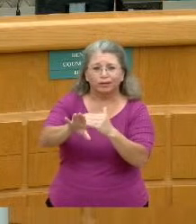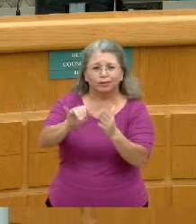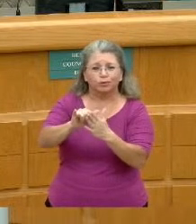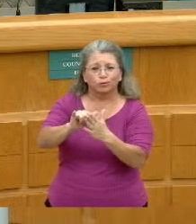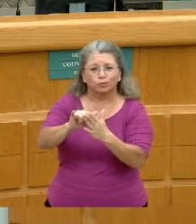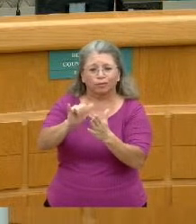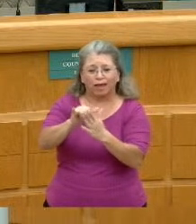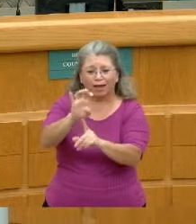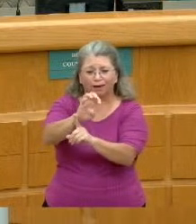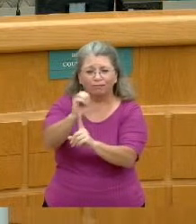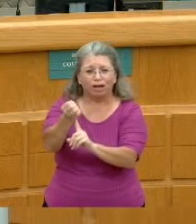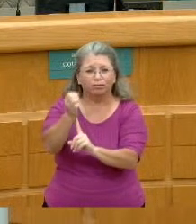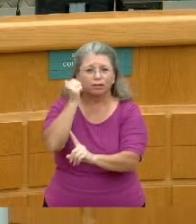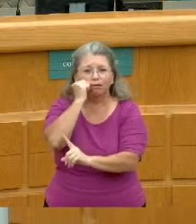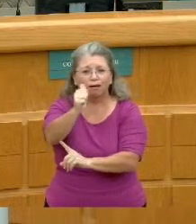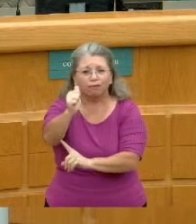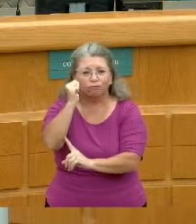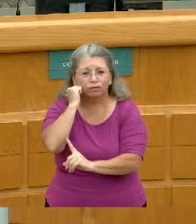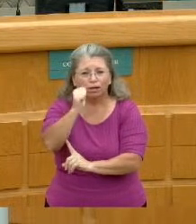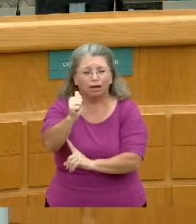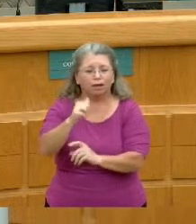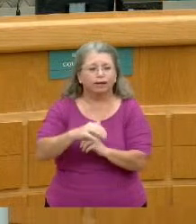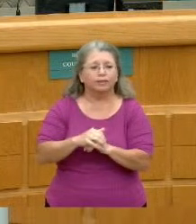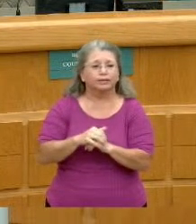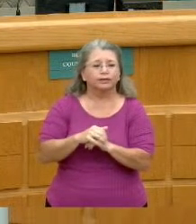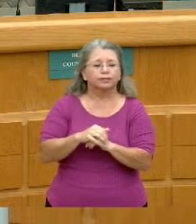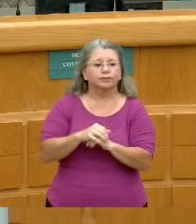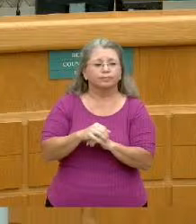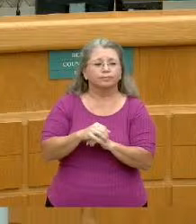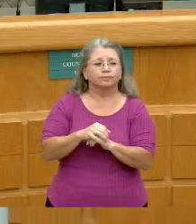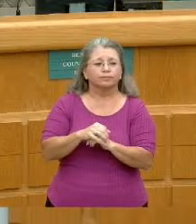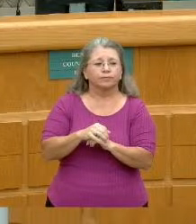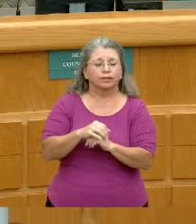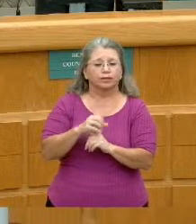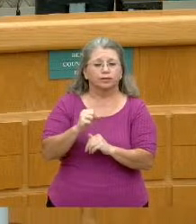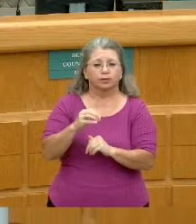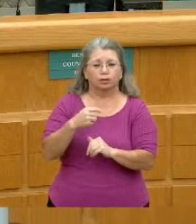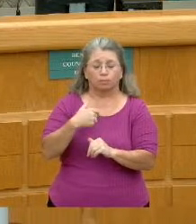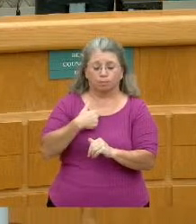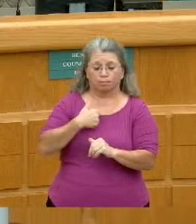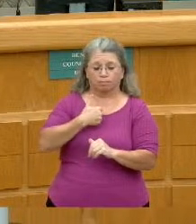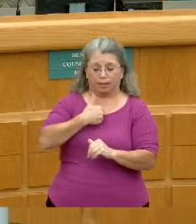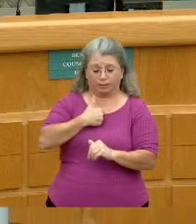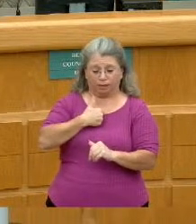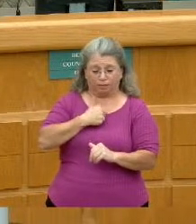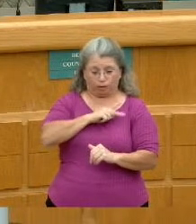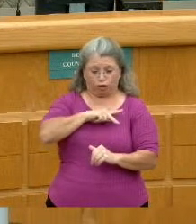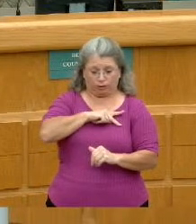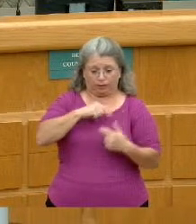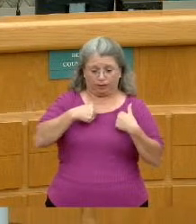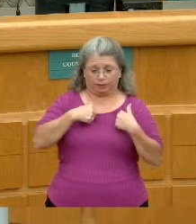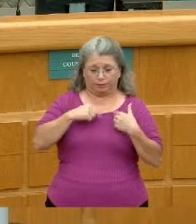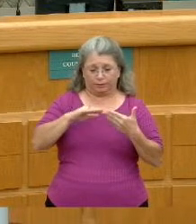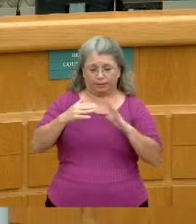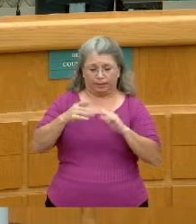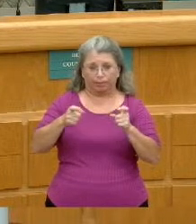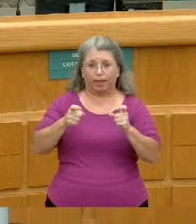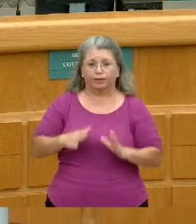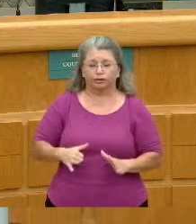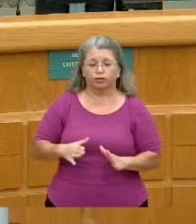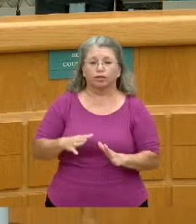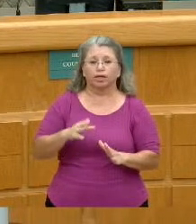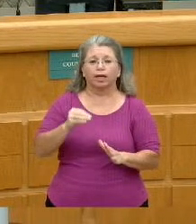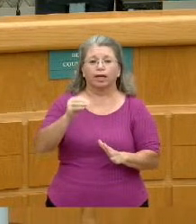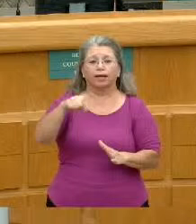day. And so I personally, as the city manager, and I think we as a